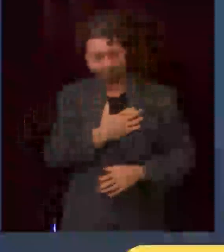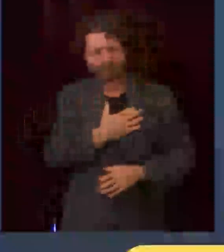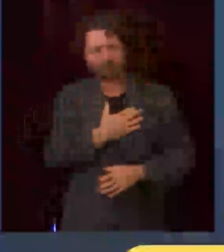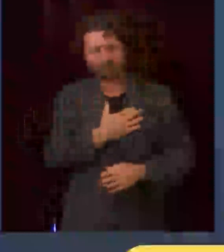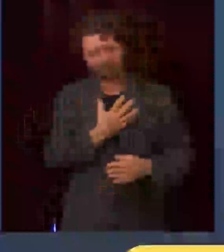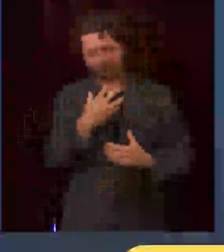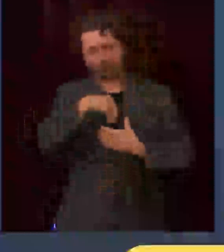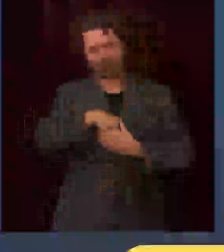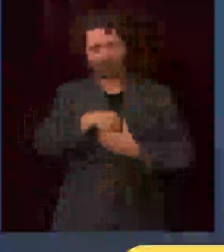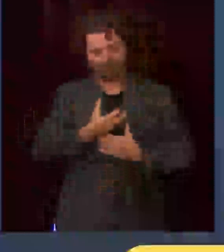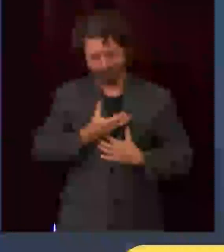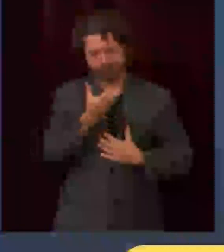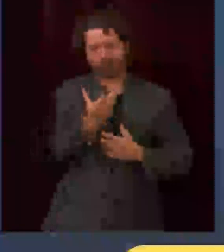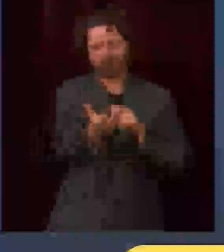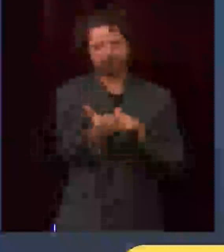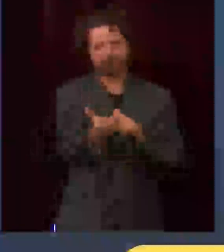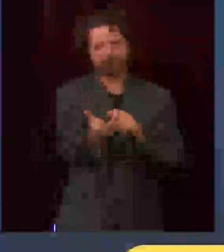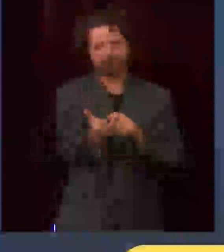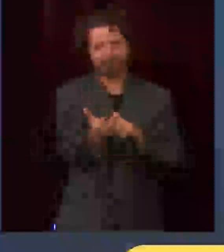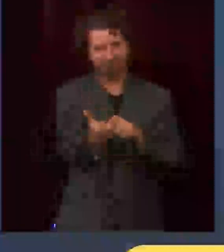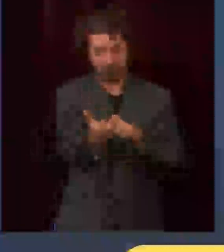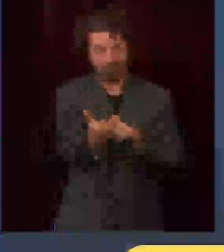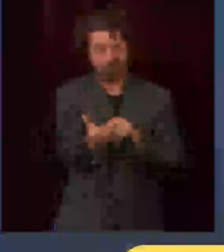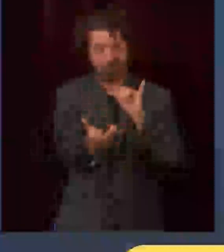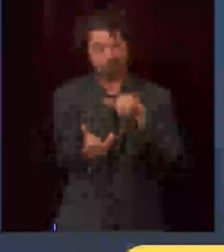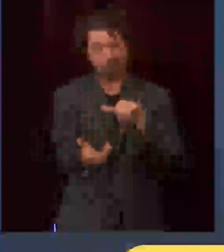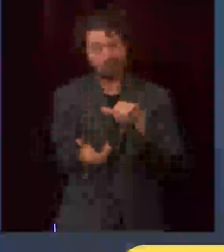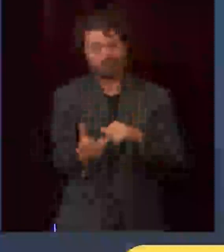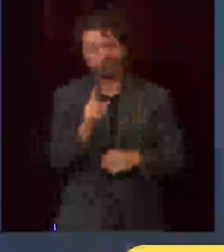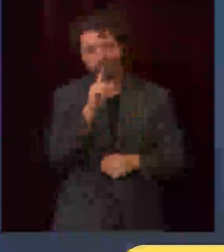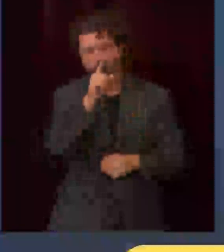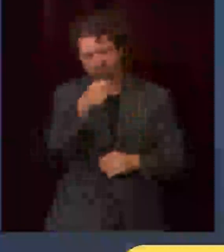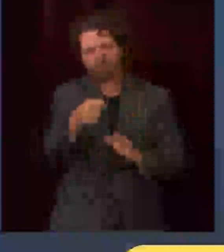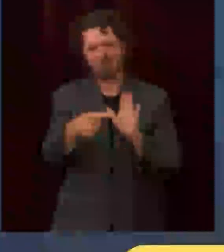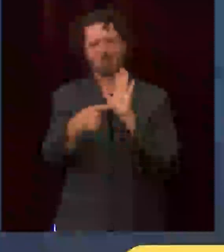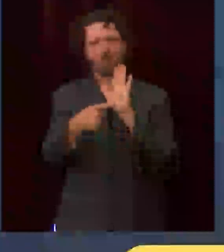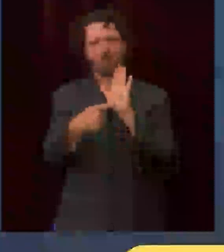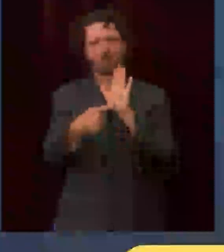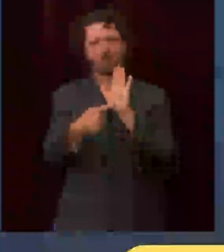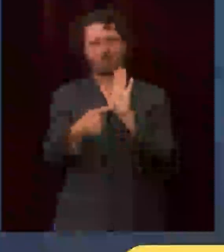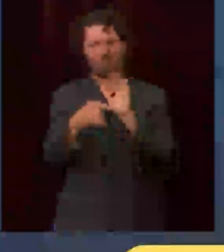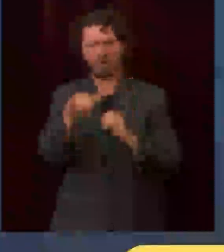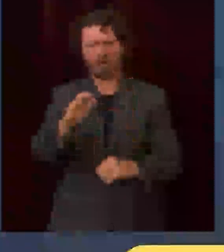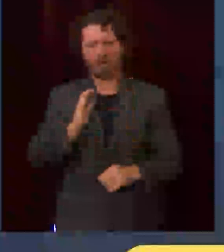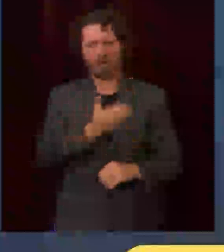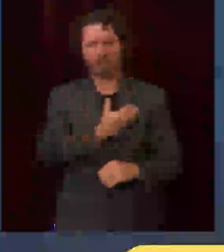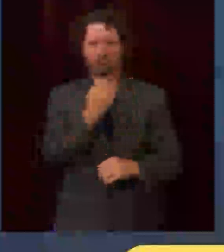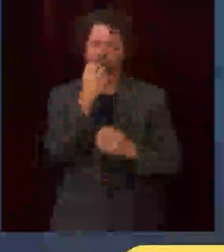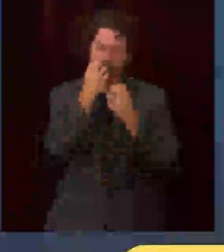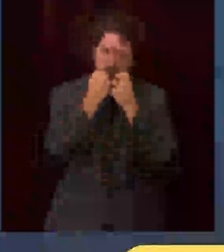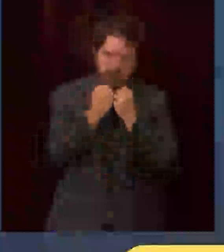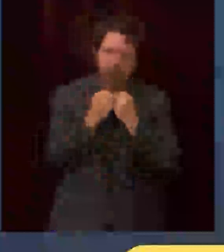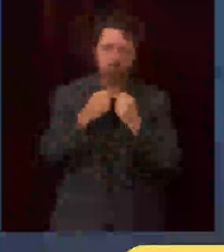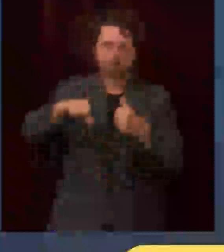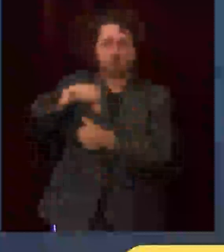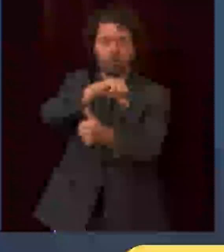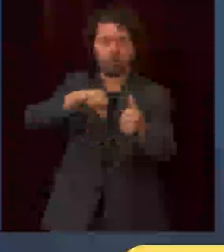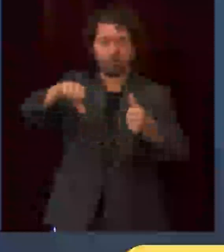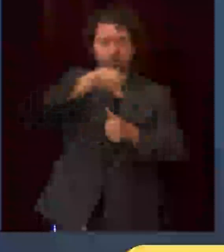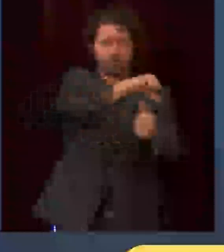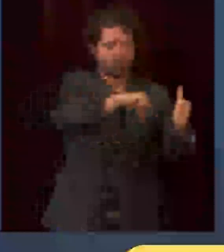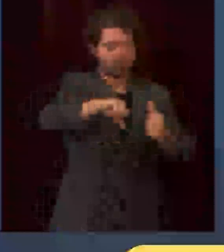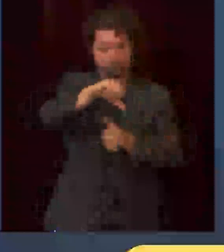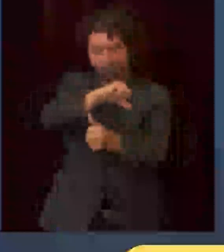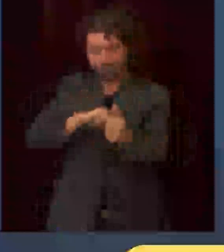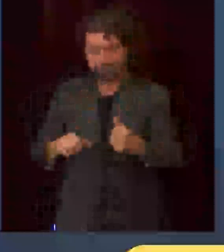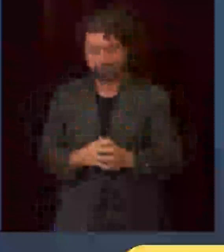of it as a badge of commitment. It's a badge of commitment to each other to keep each other safe. And I think it's something that we can be proud